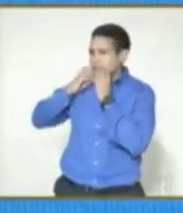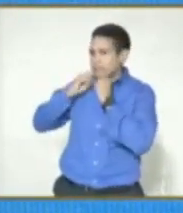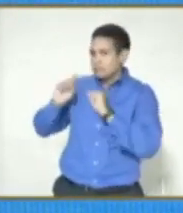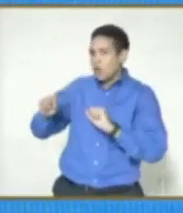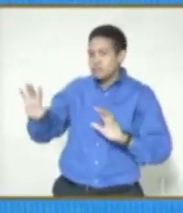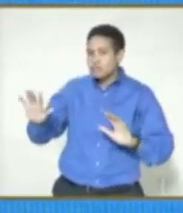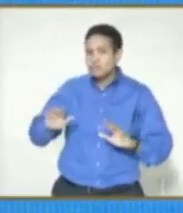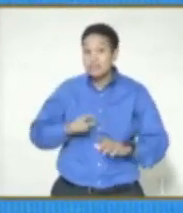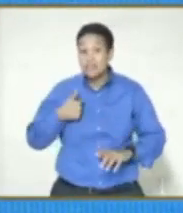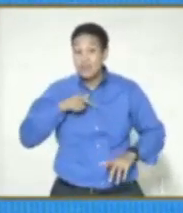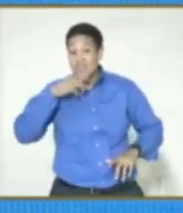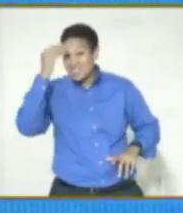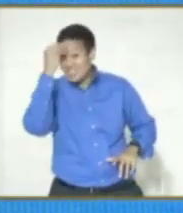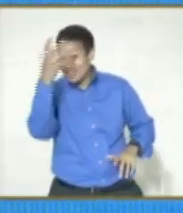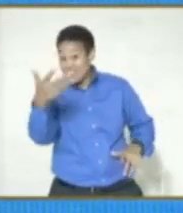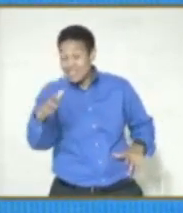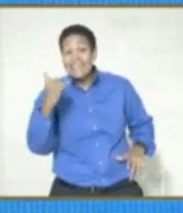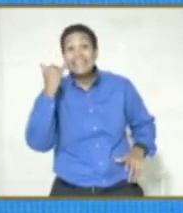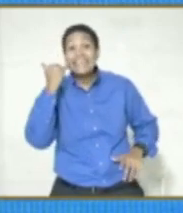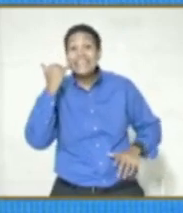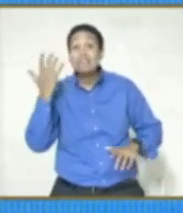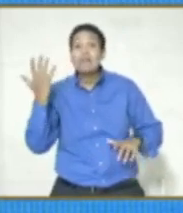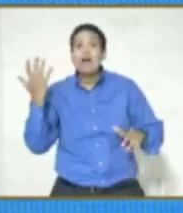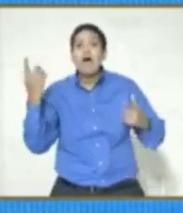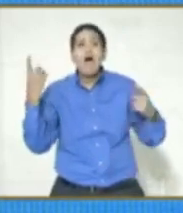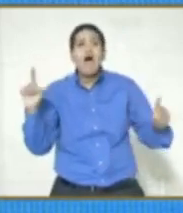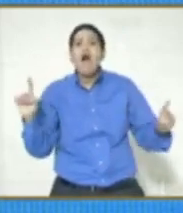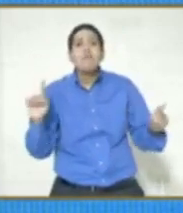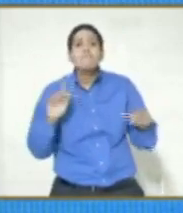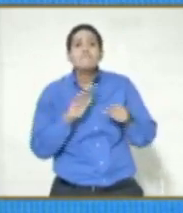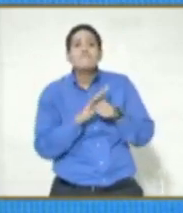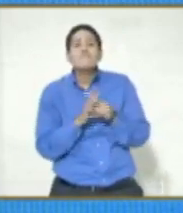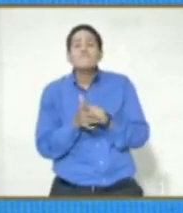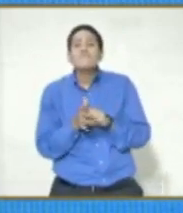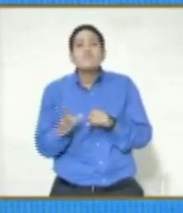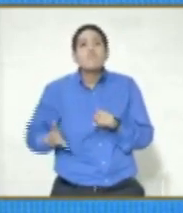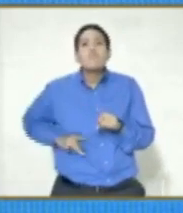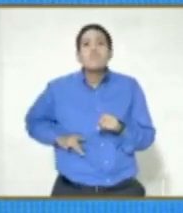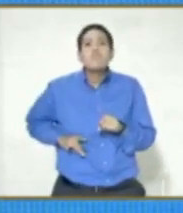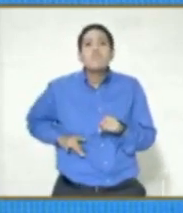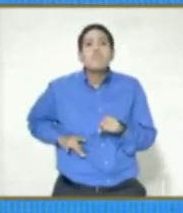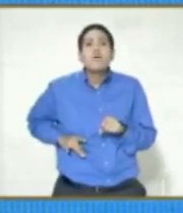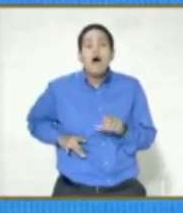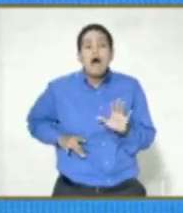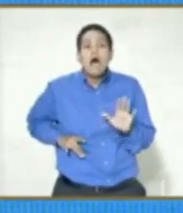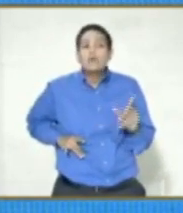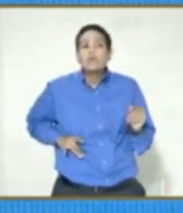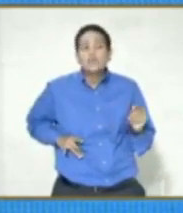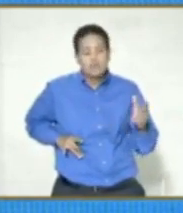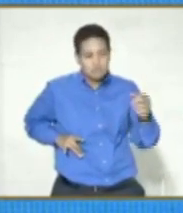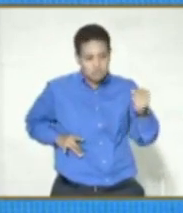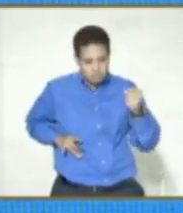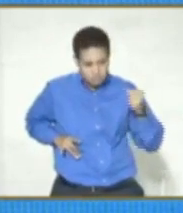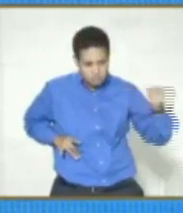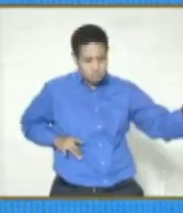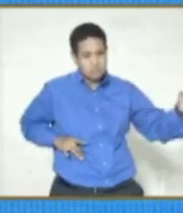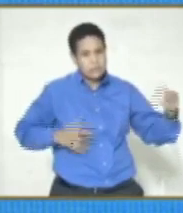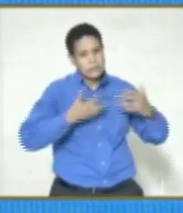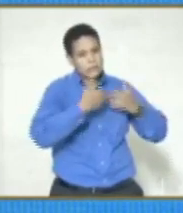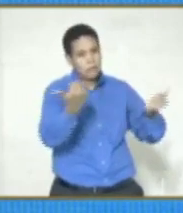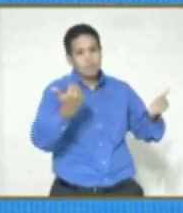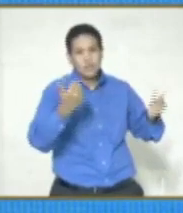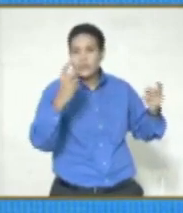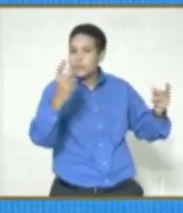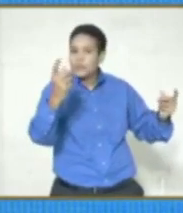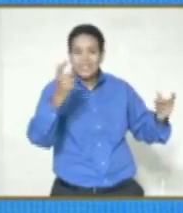that if it does come in, it's to be recognized and persons are to be isolated and treated quickly, and also